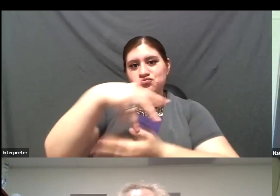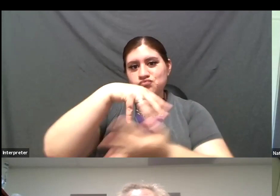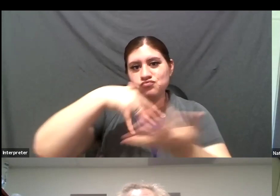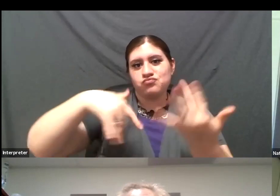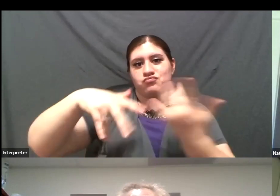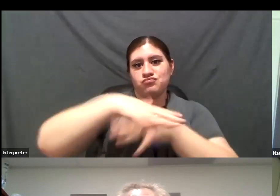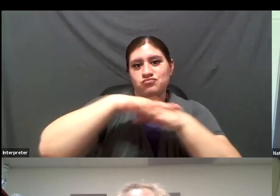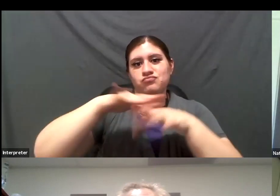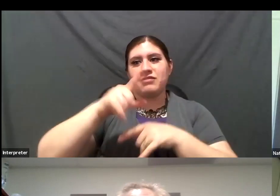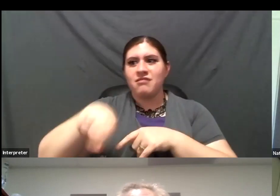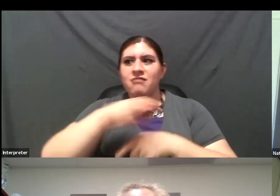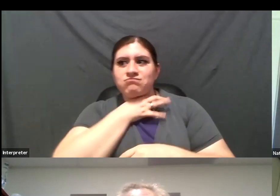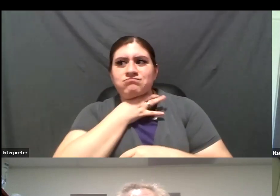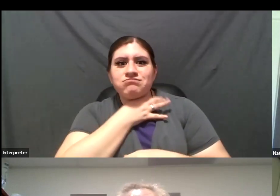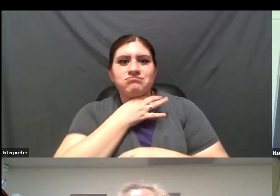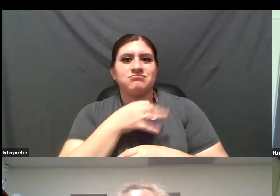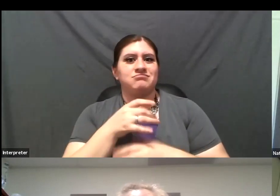are inquisitive and that